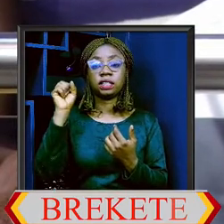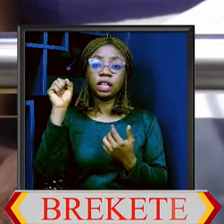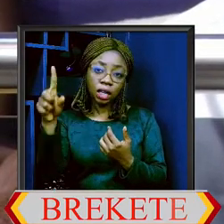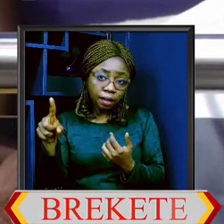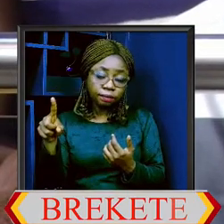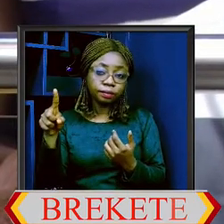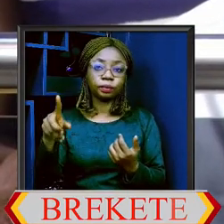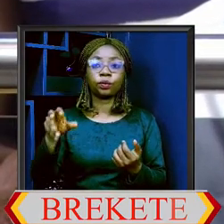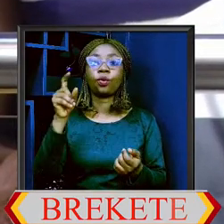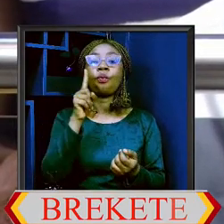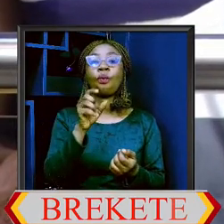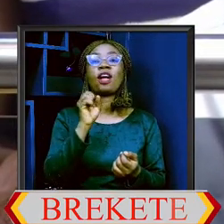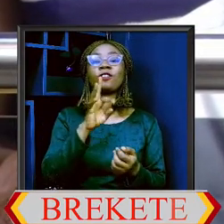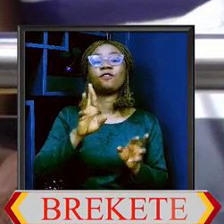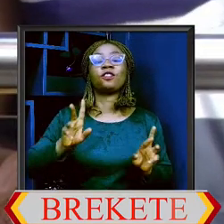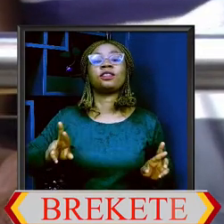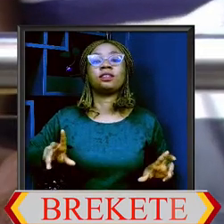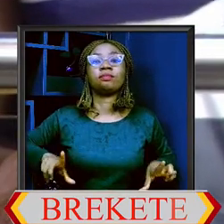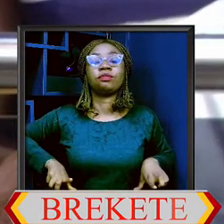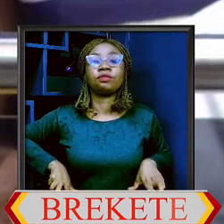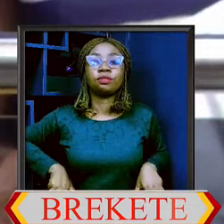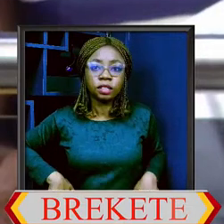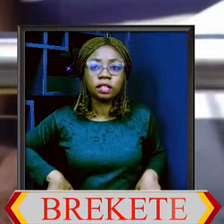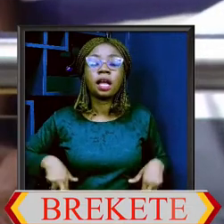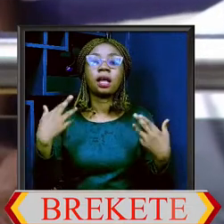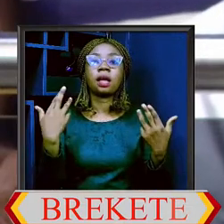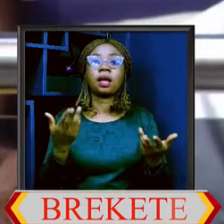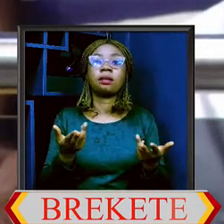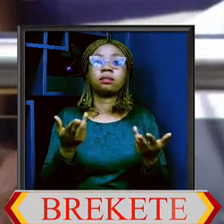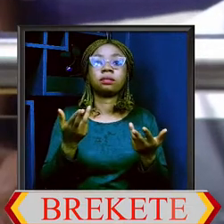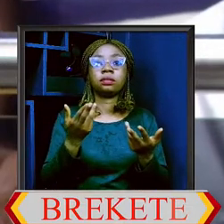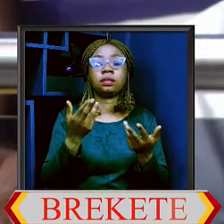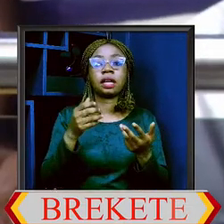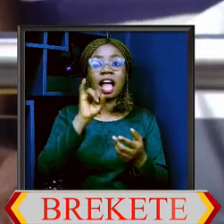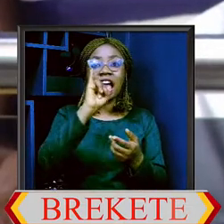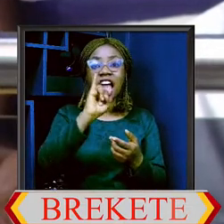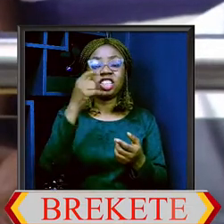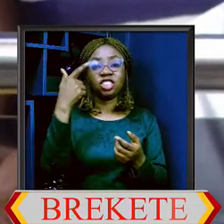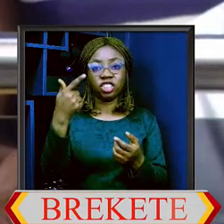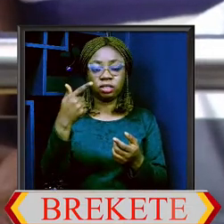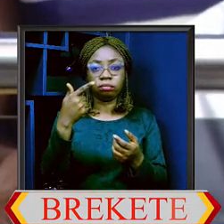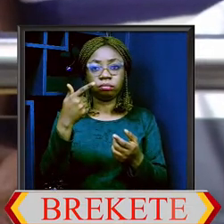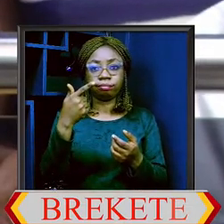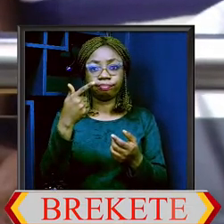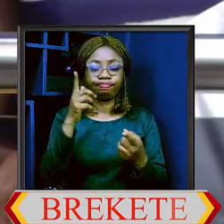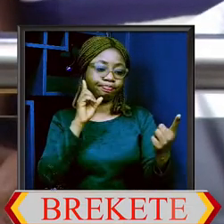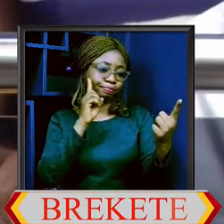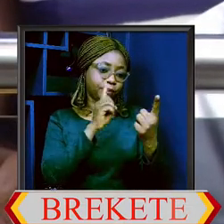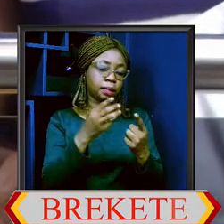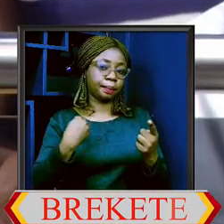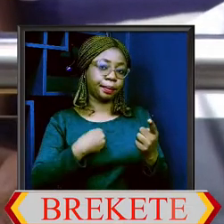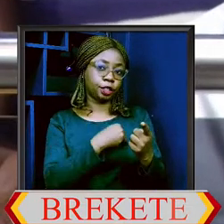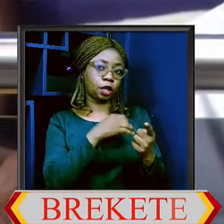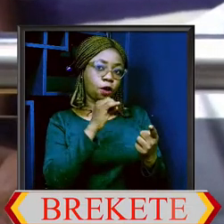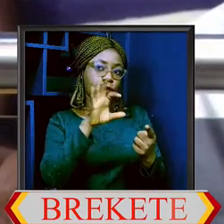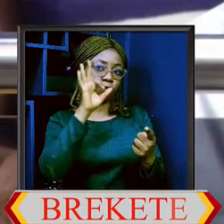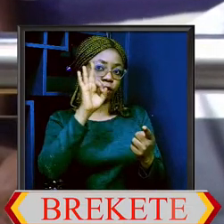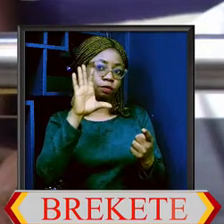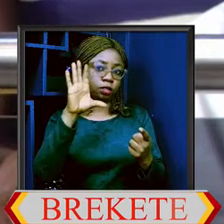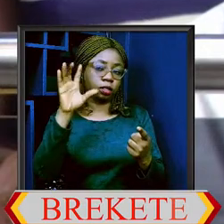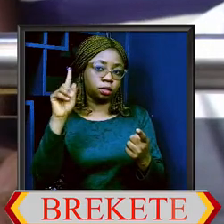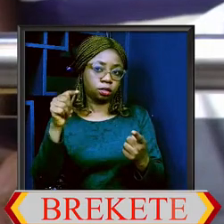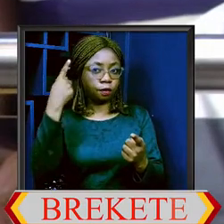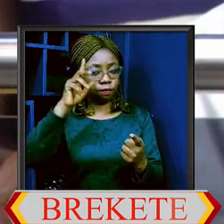2011 one of the retired IG H ringim approached the minister of fct on